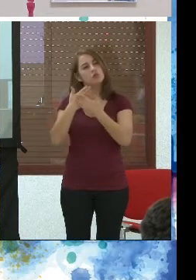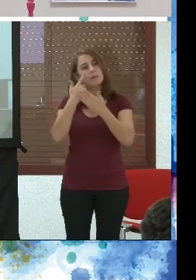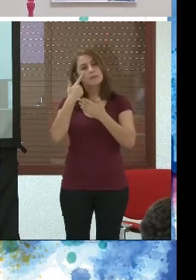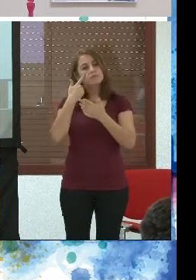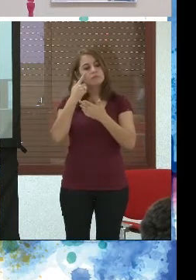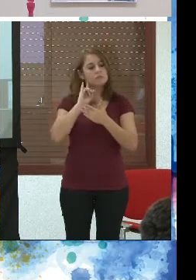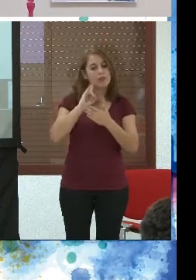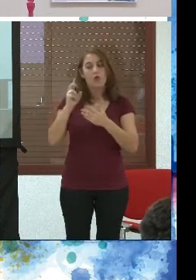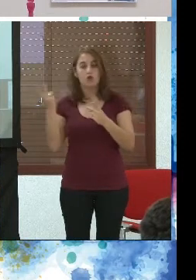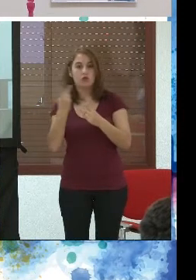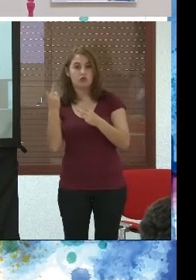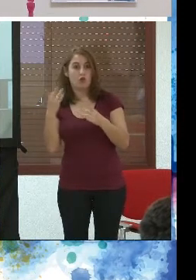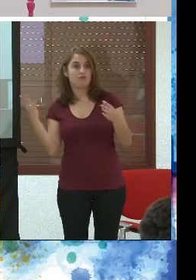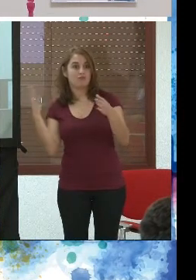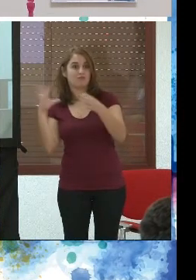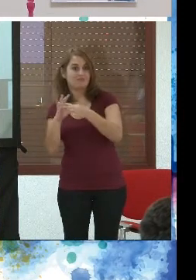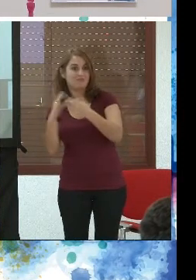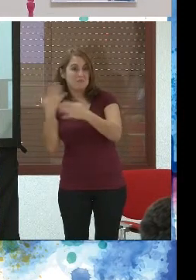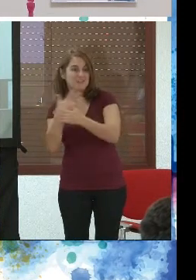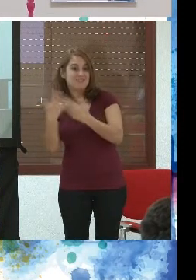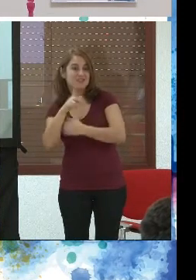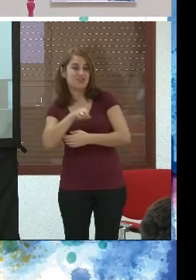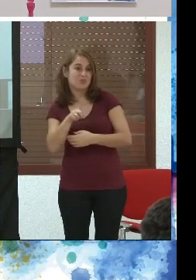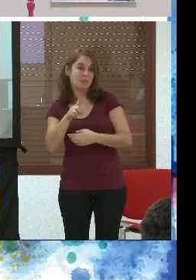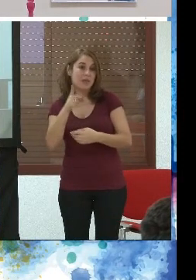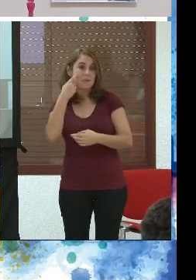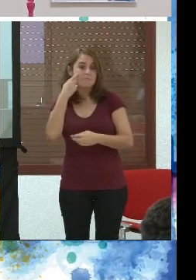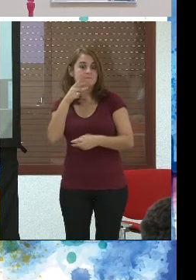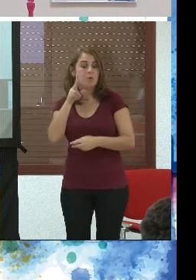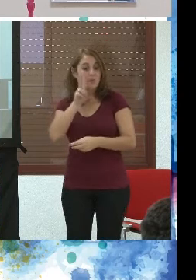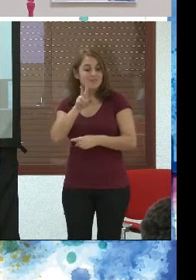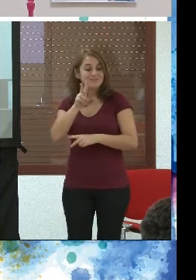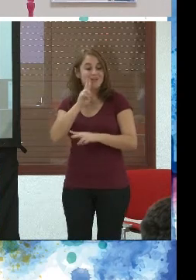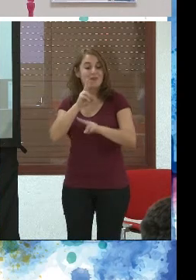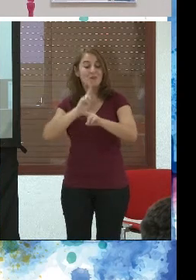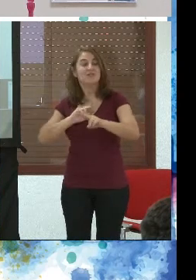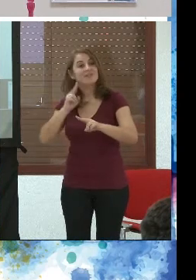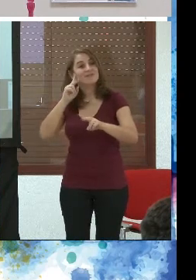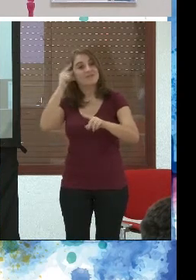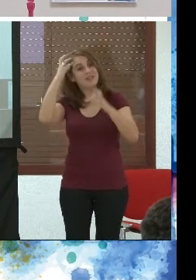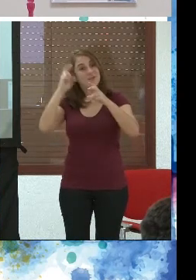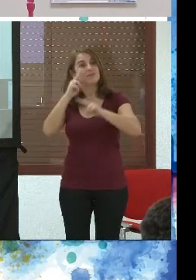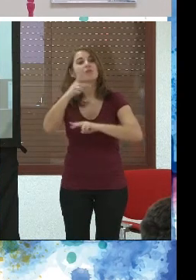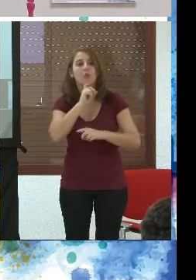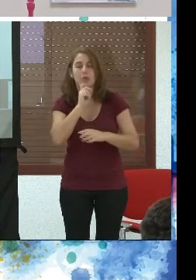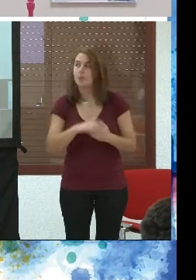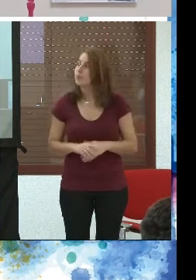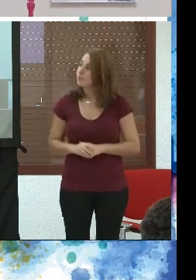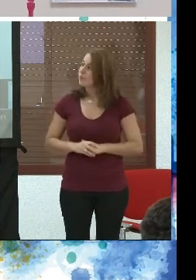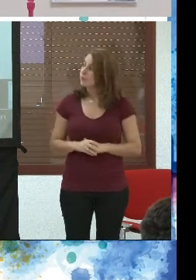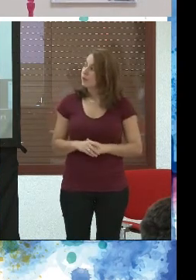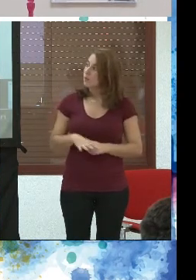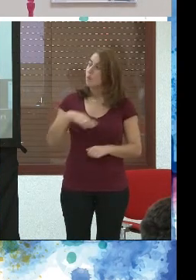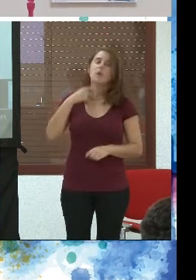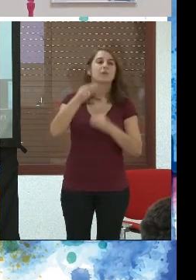interface between the signals in the retina, and we look at the response in the brain. So in the graphs that we've been able to observe,